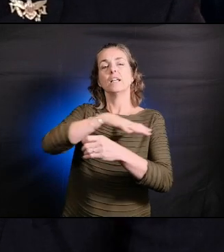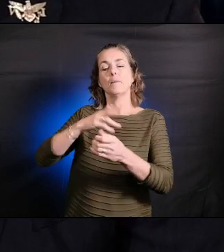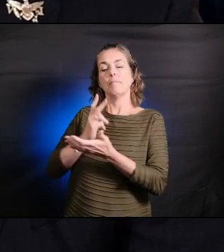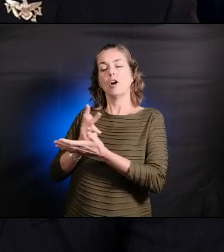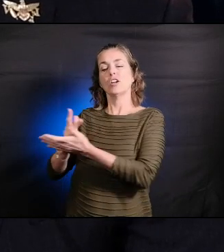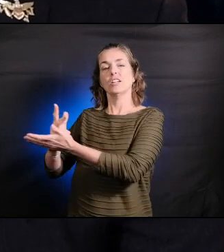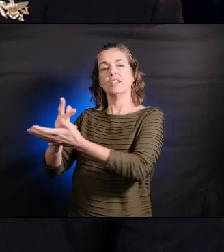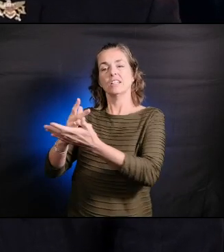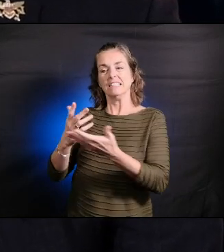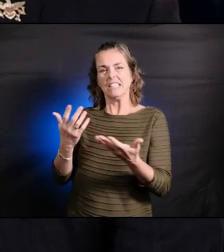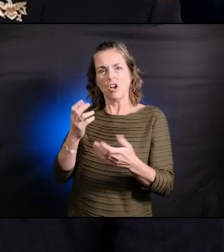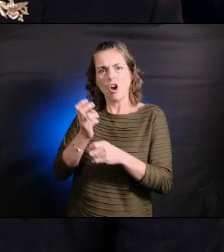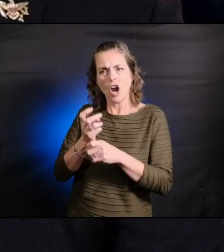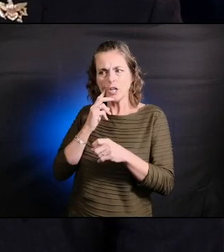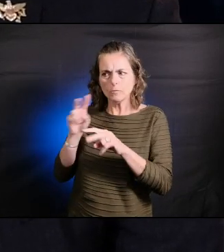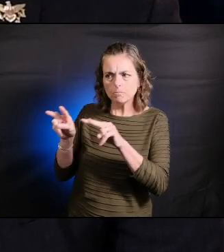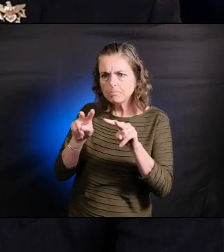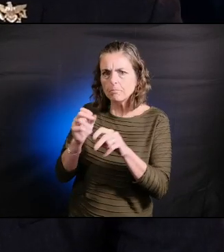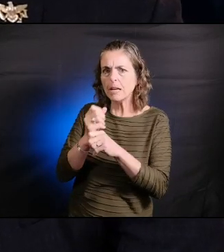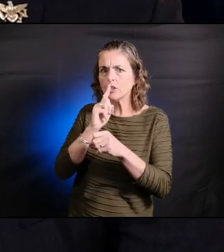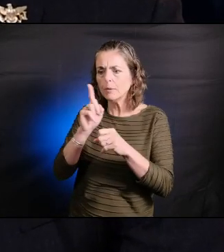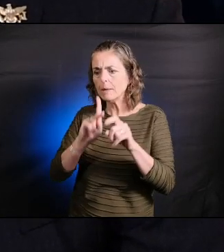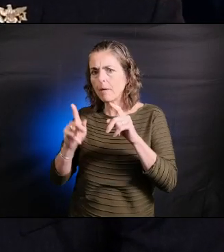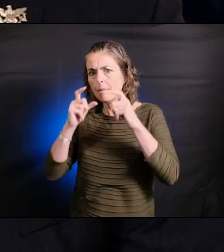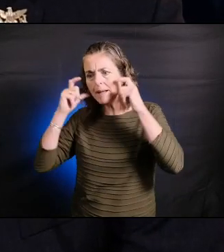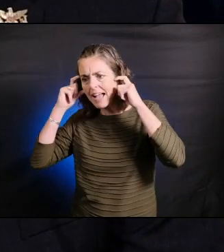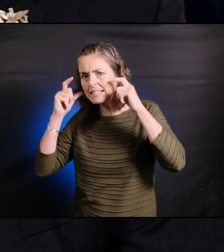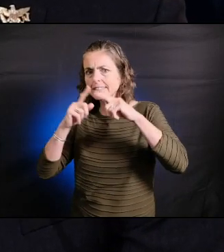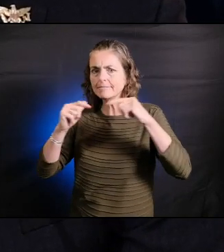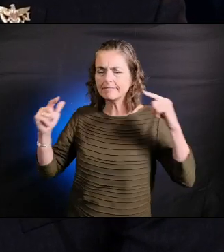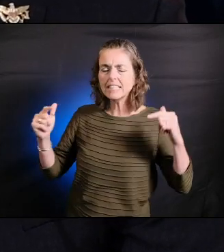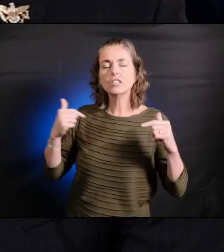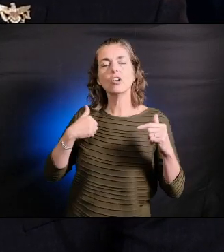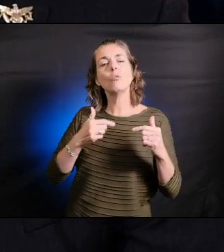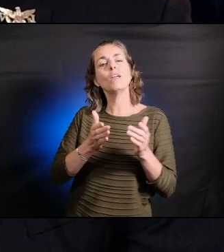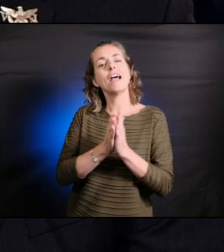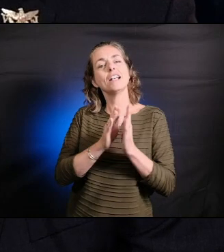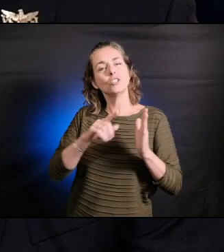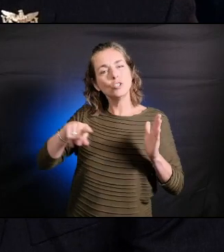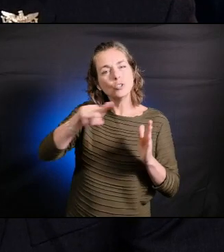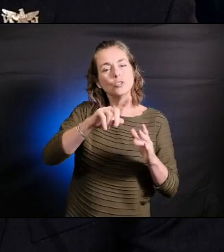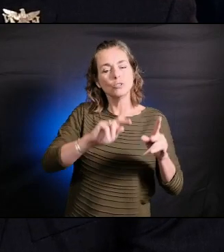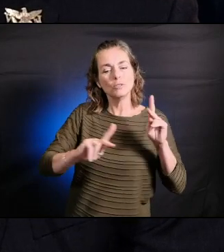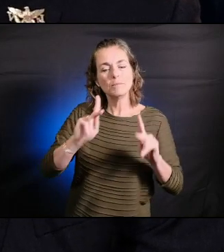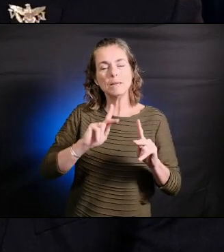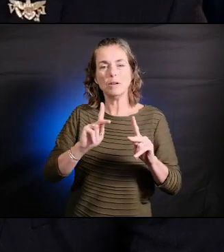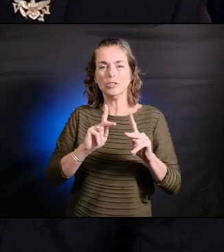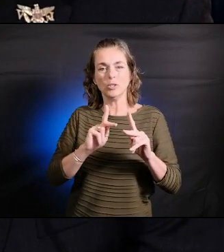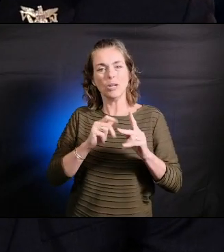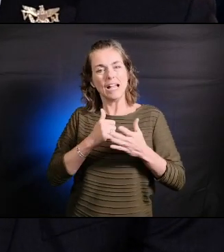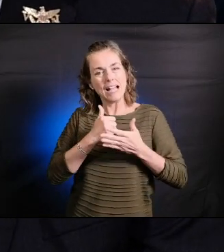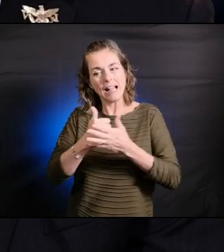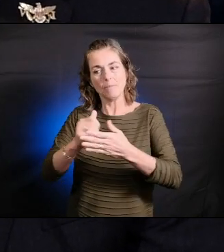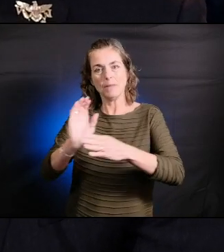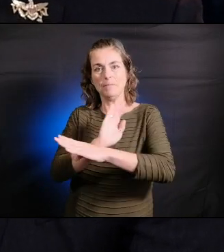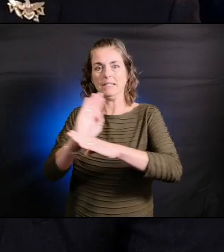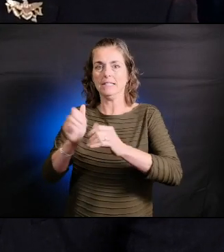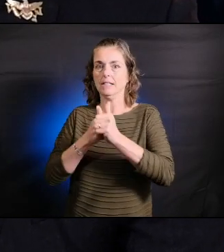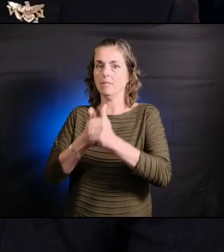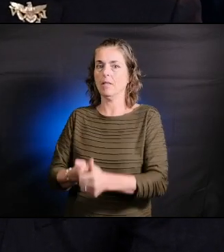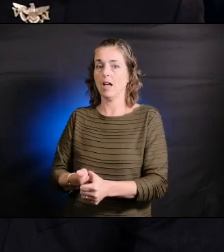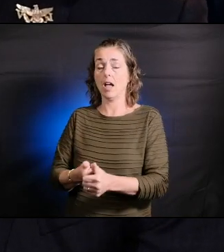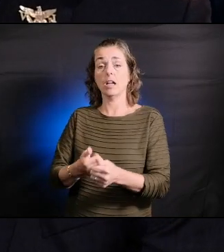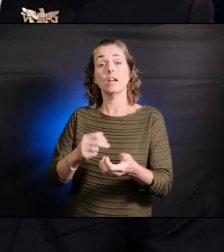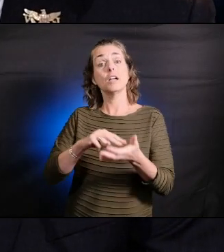please respect those businesses and the sanctity of those businesses' restrictions that we have put on them and comply. So if